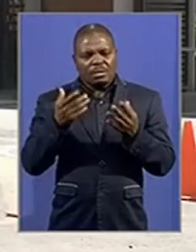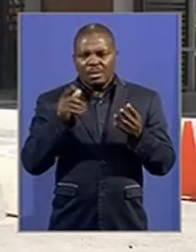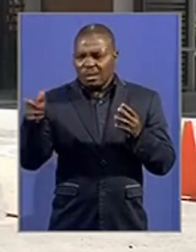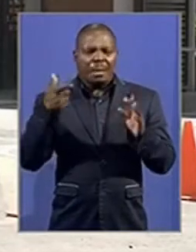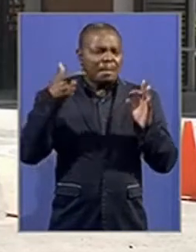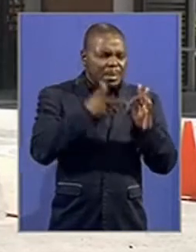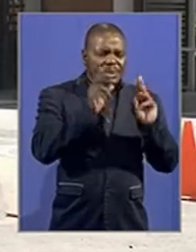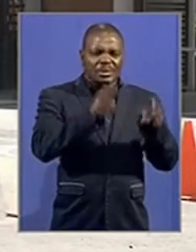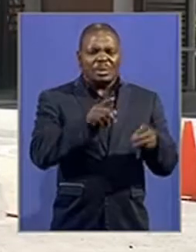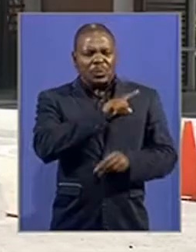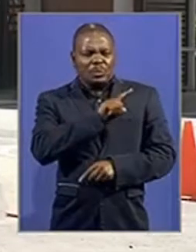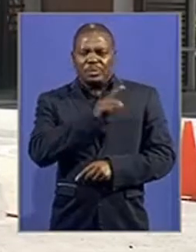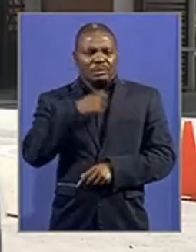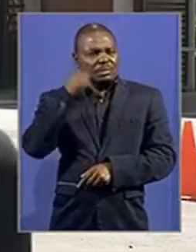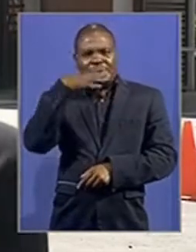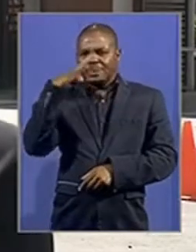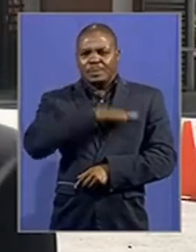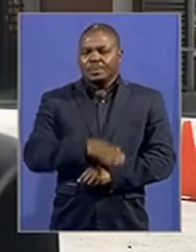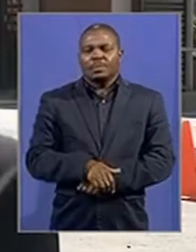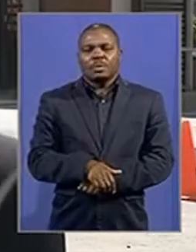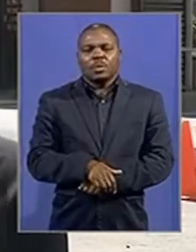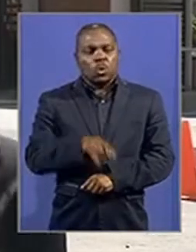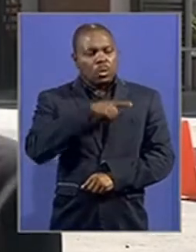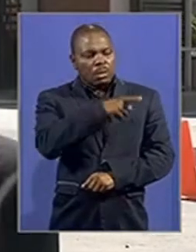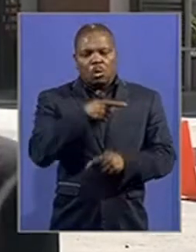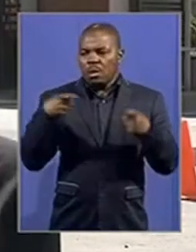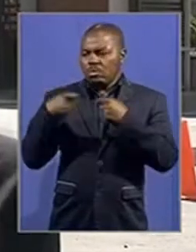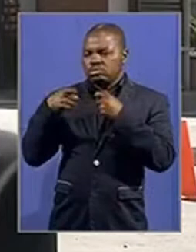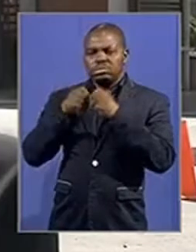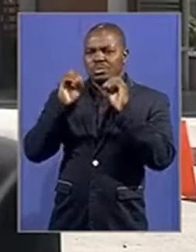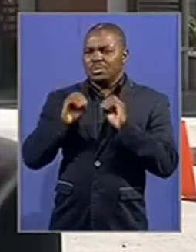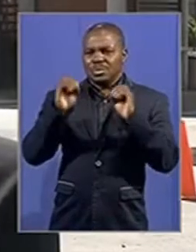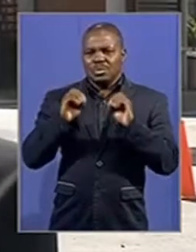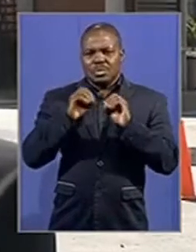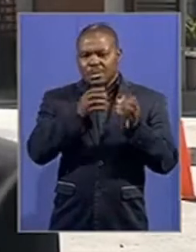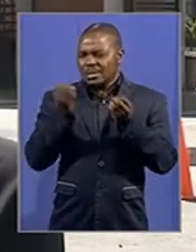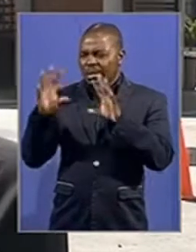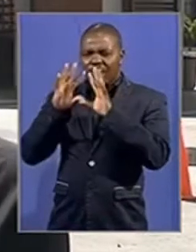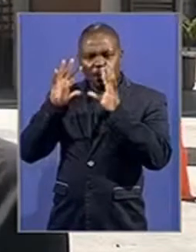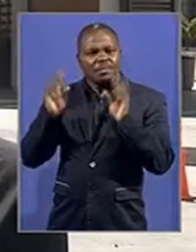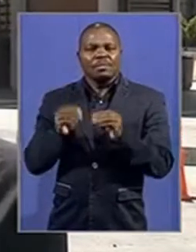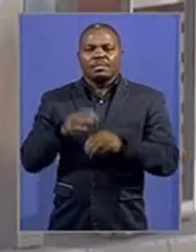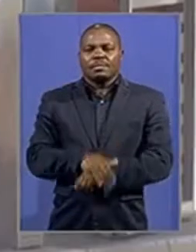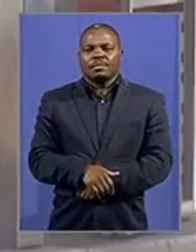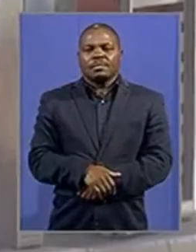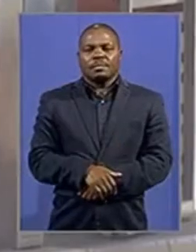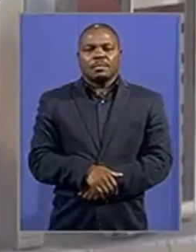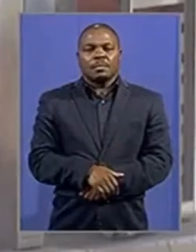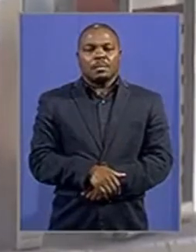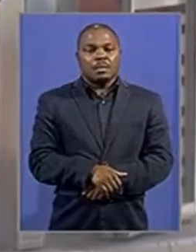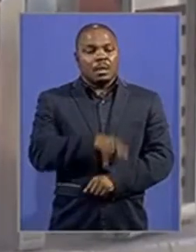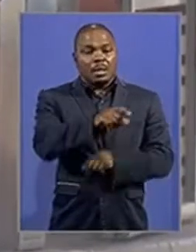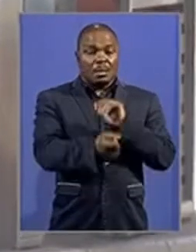of our communities. This our children now here. The